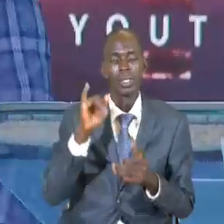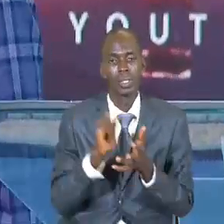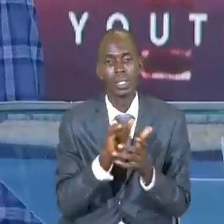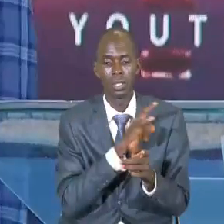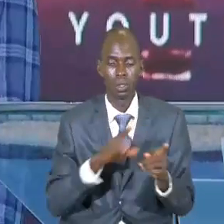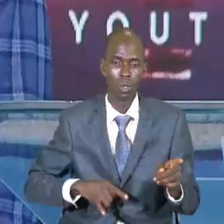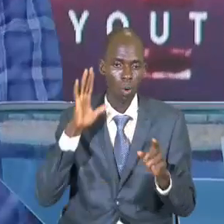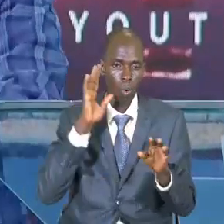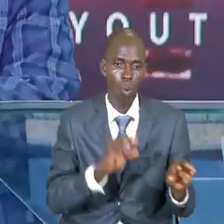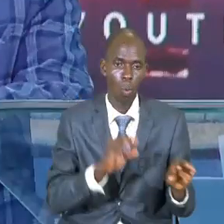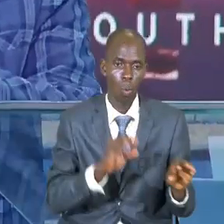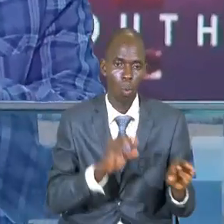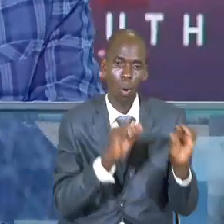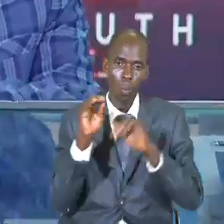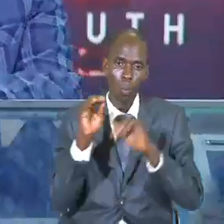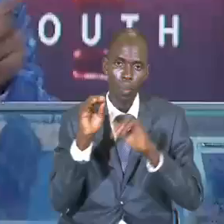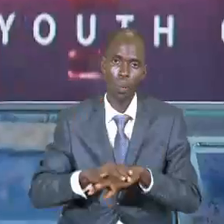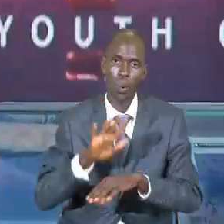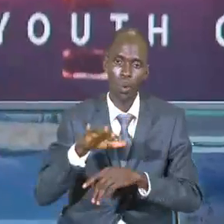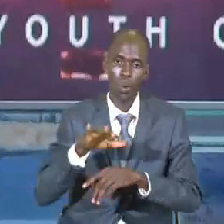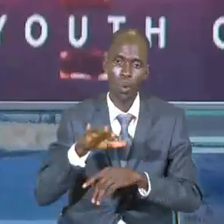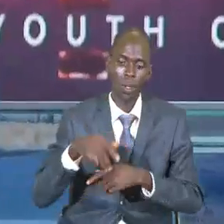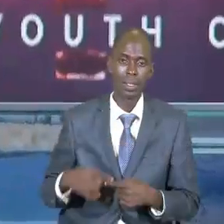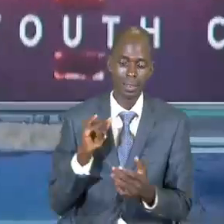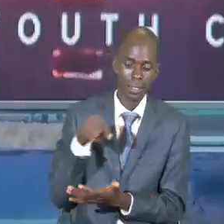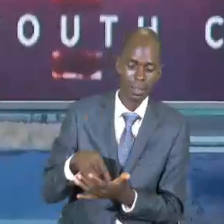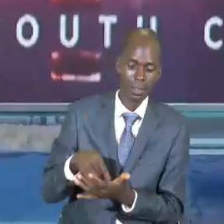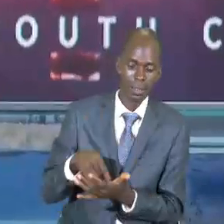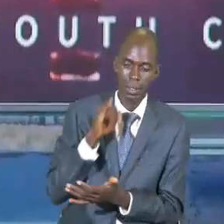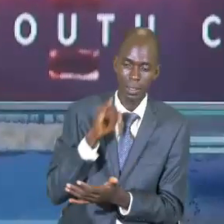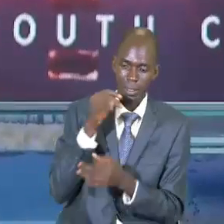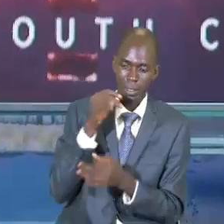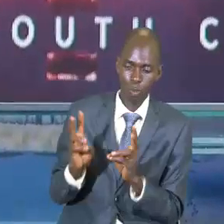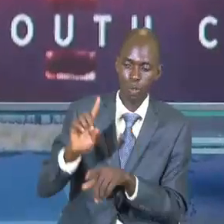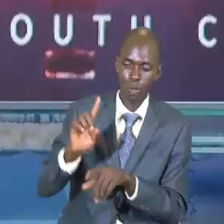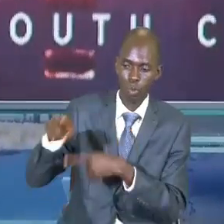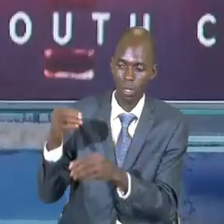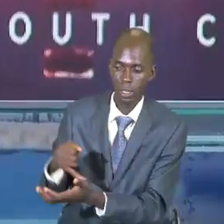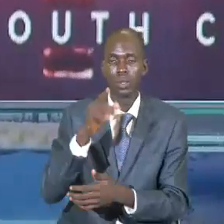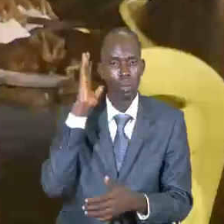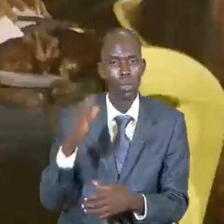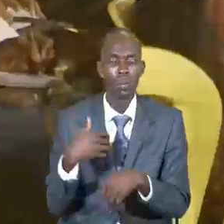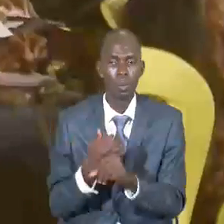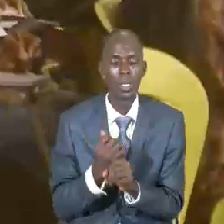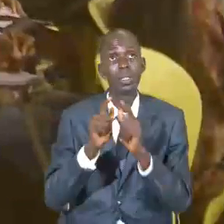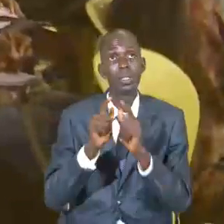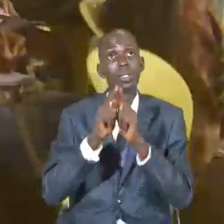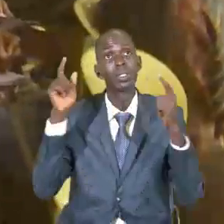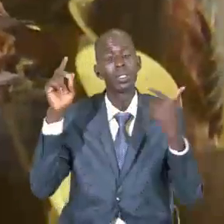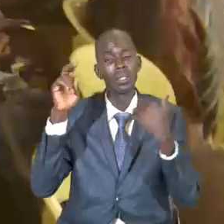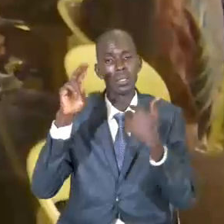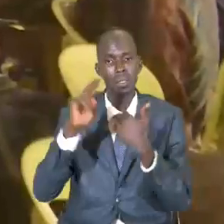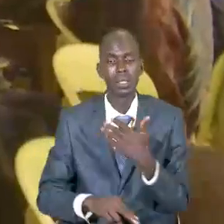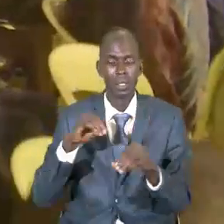go in thereat, you will make a mark in this generation in Jesus' name. And